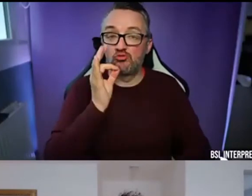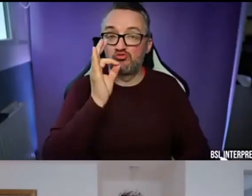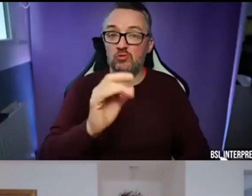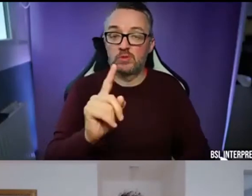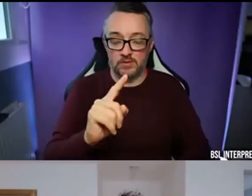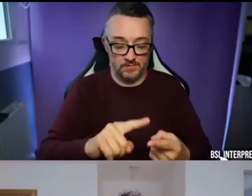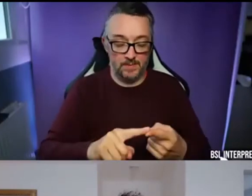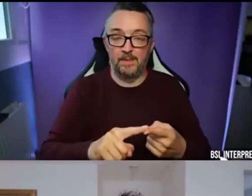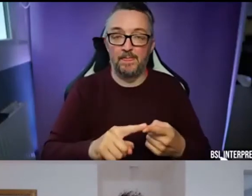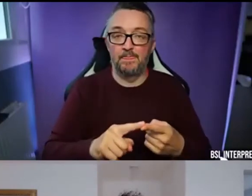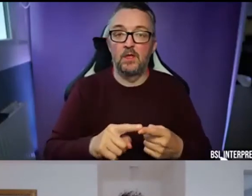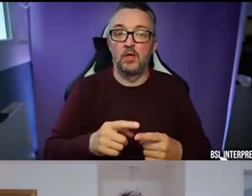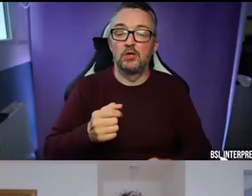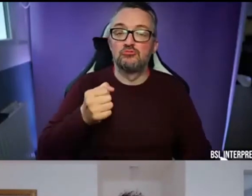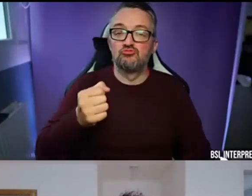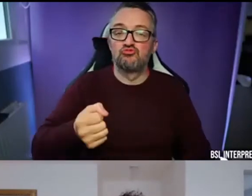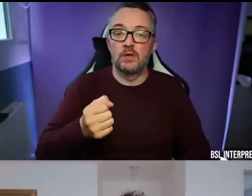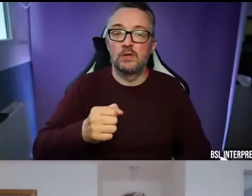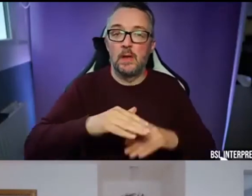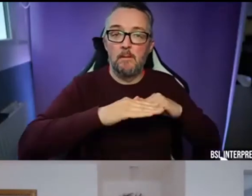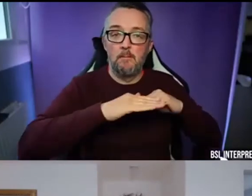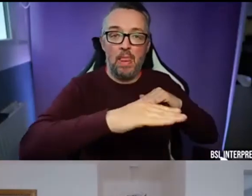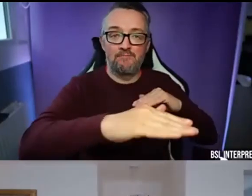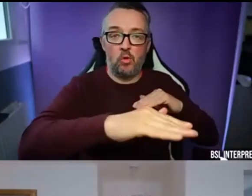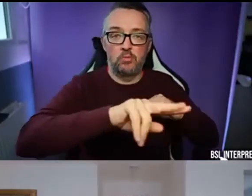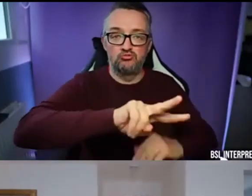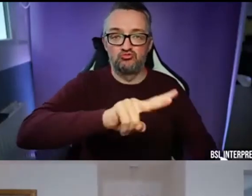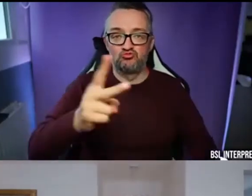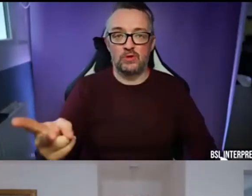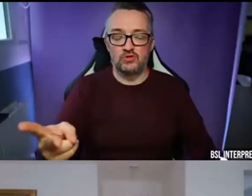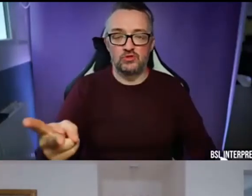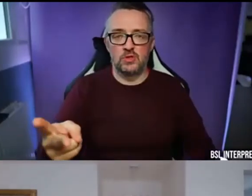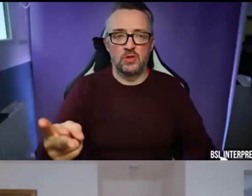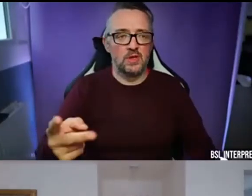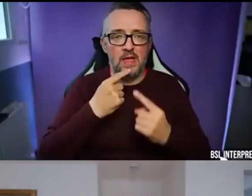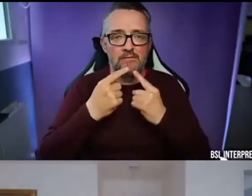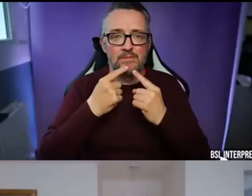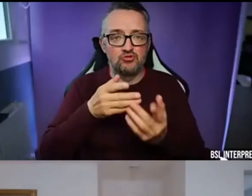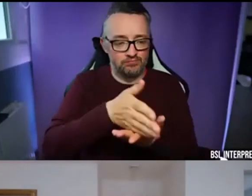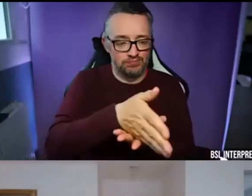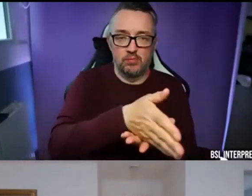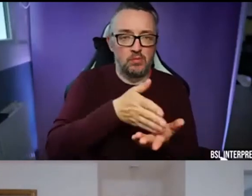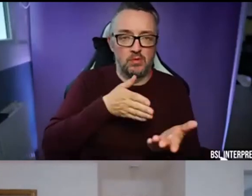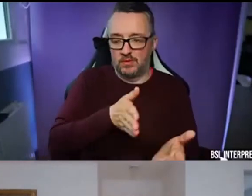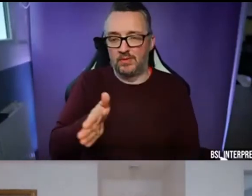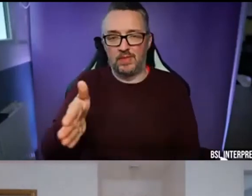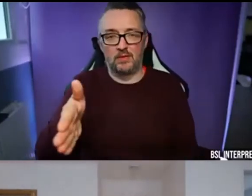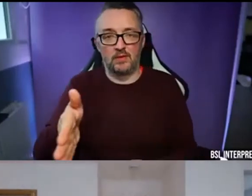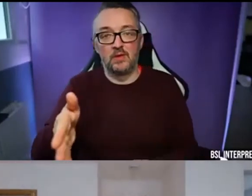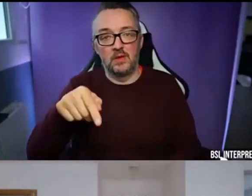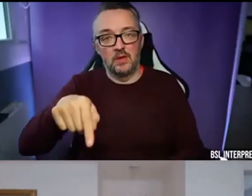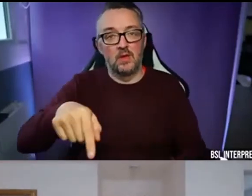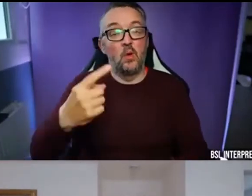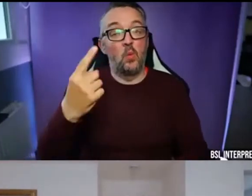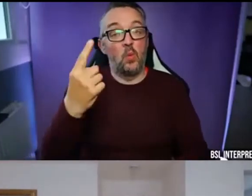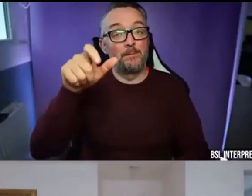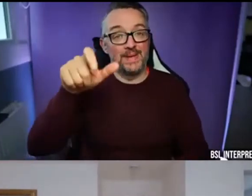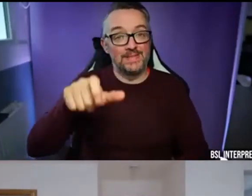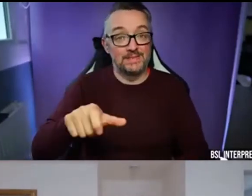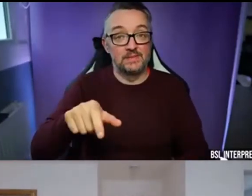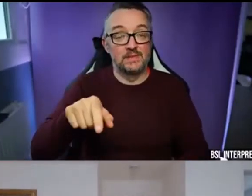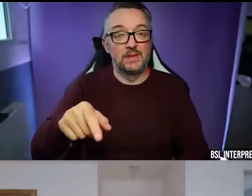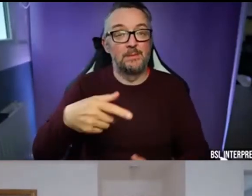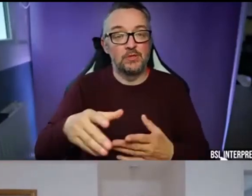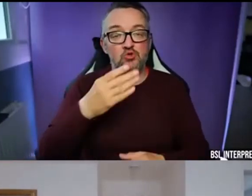train platform changes and information about which platform trains are going from, and one of our members said that they specifically use